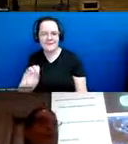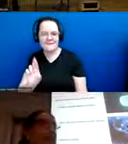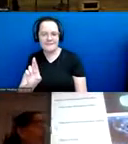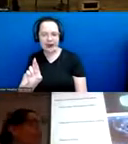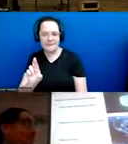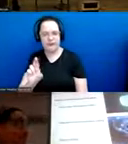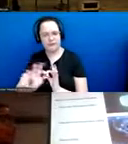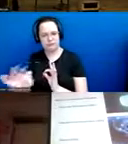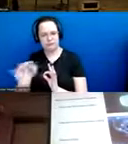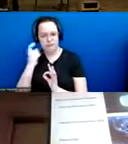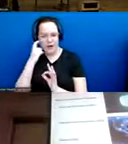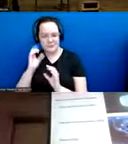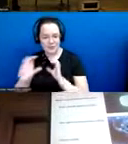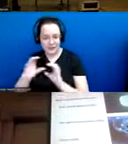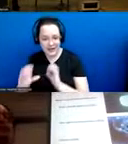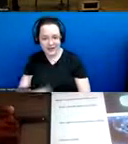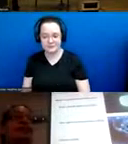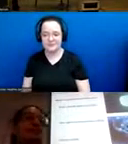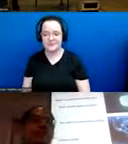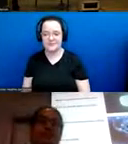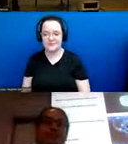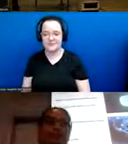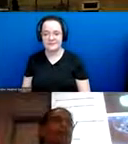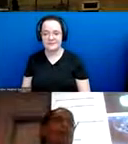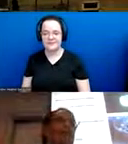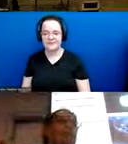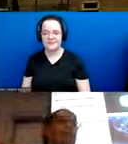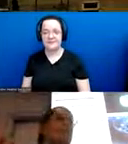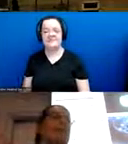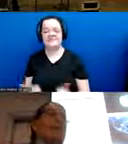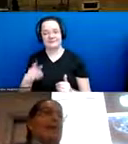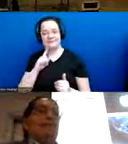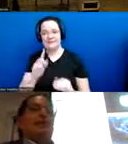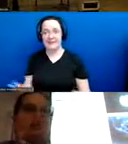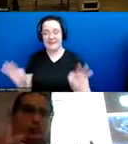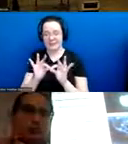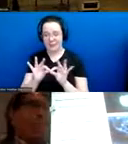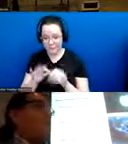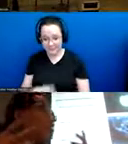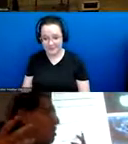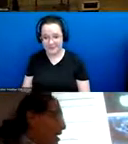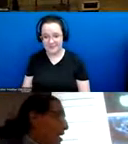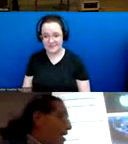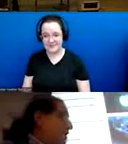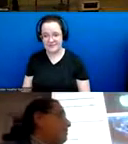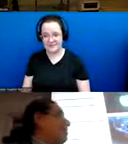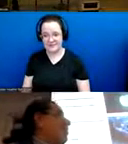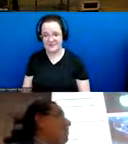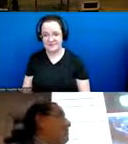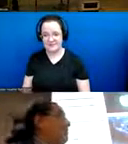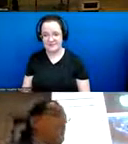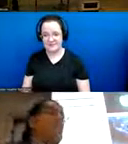fibers, and super importantly, the big investments that all the governments across the world made to form